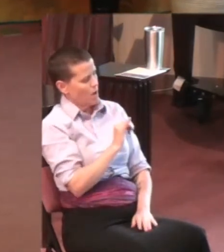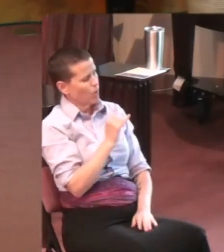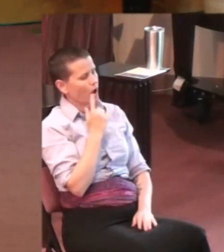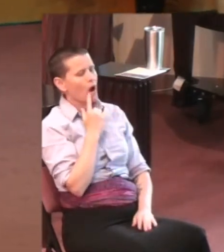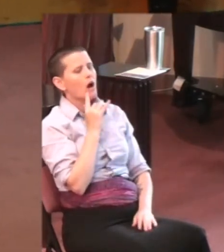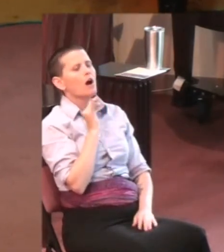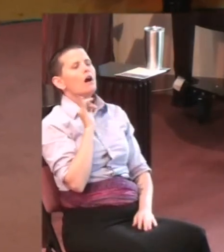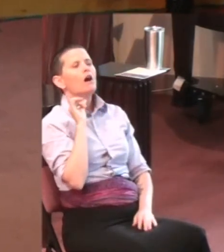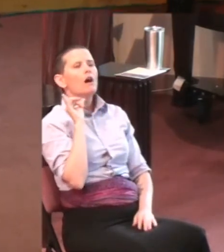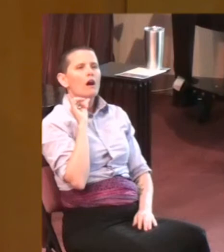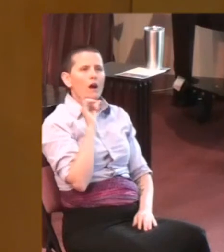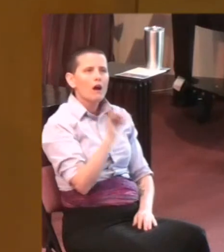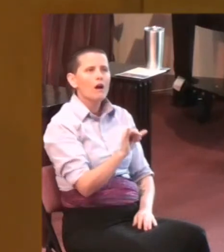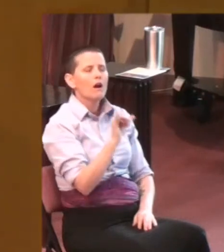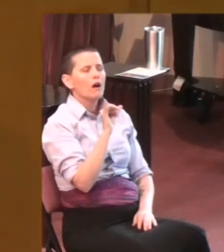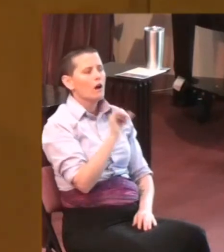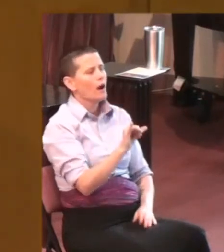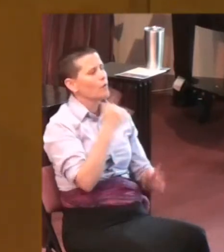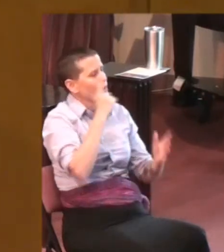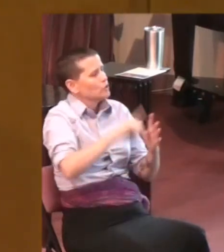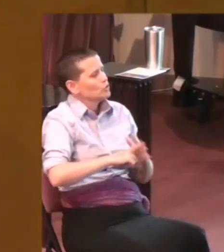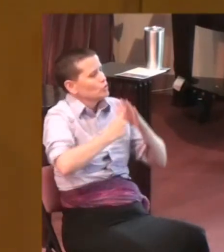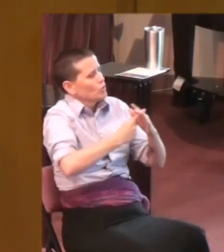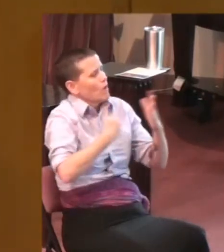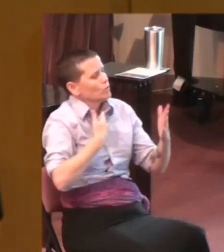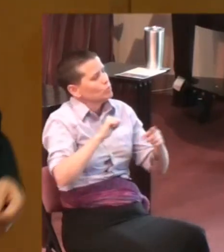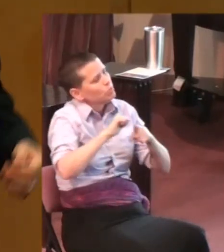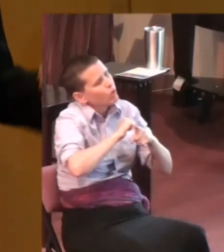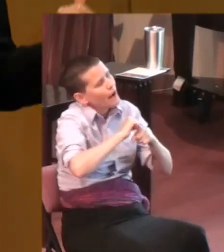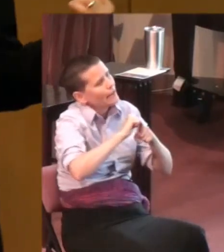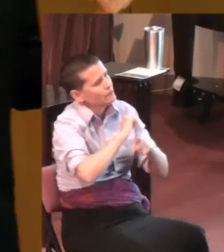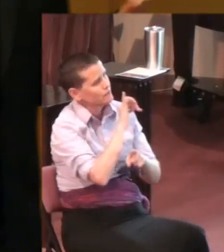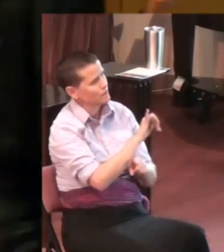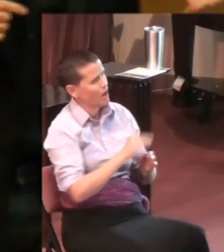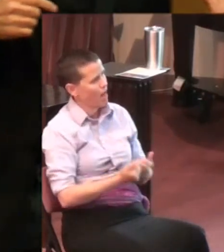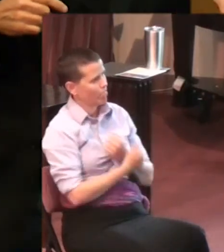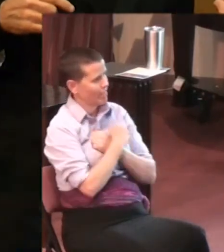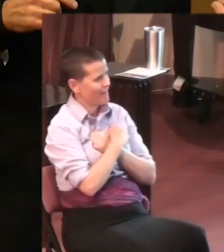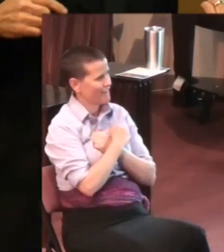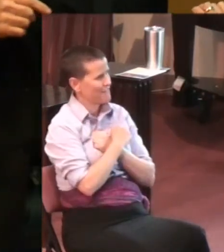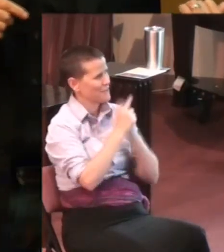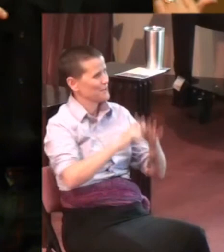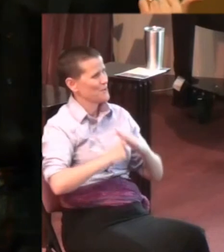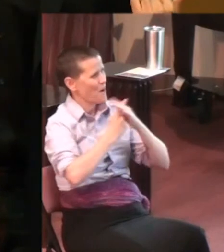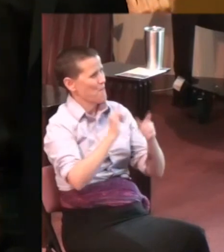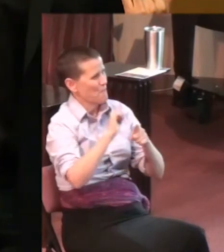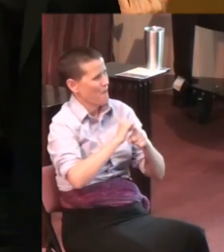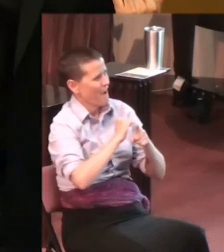that brings it up. The biggest crime would be to wake up tomorrow morning as we have similarly for the last 20